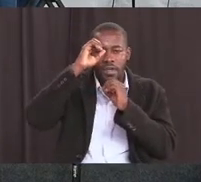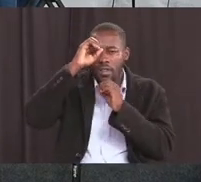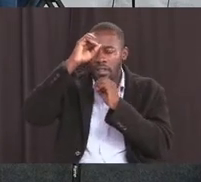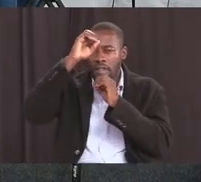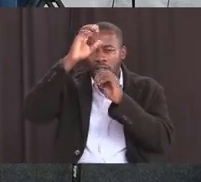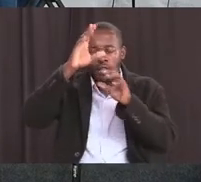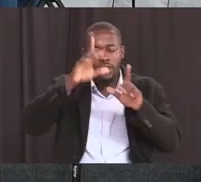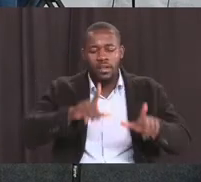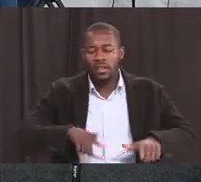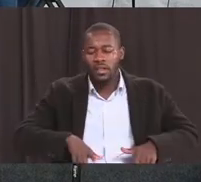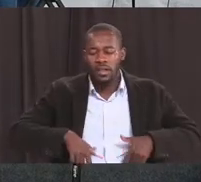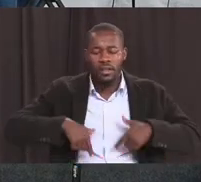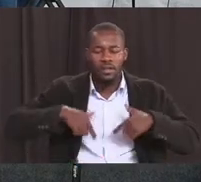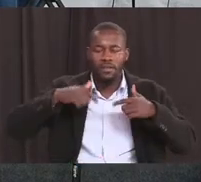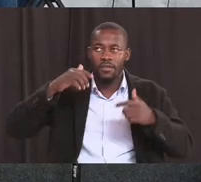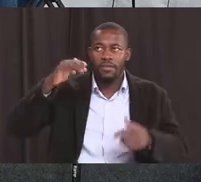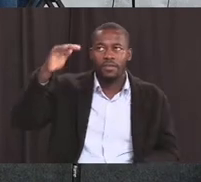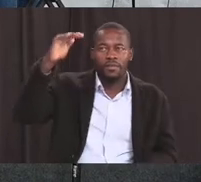Hosanna in the